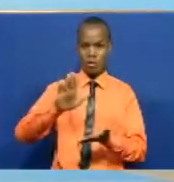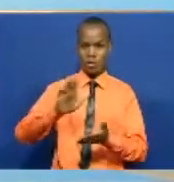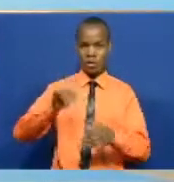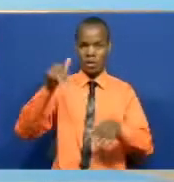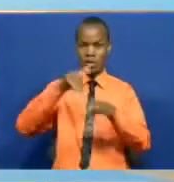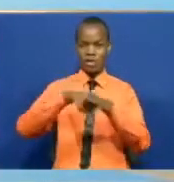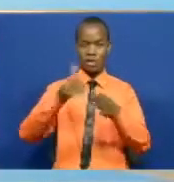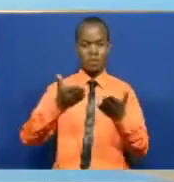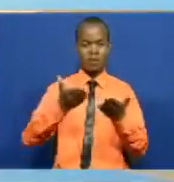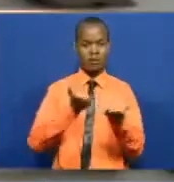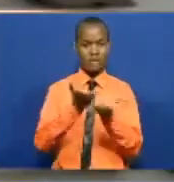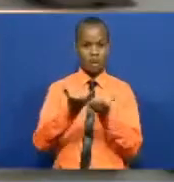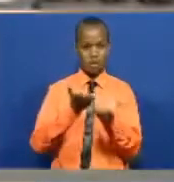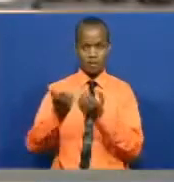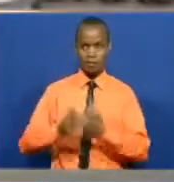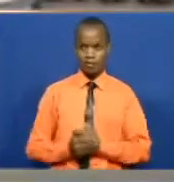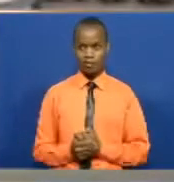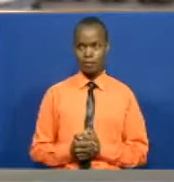in our corporate briefs.